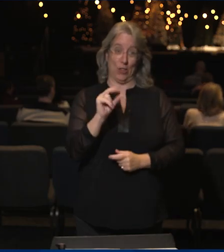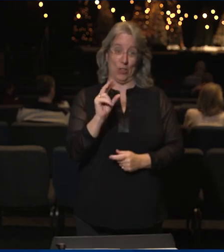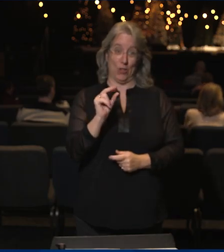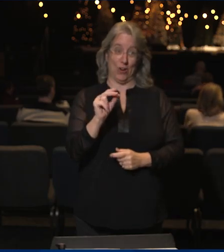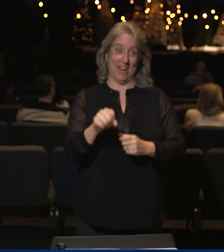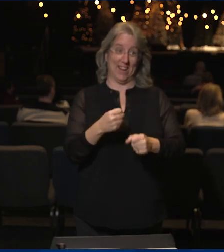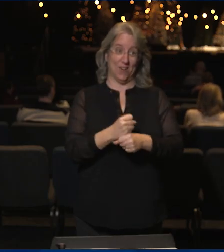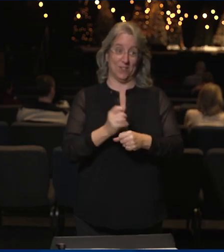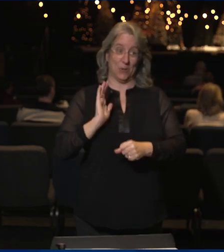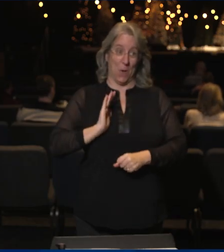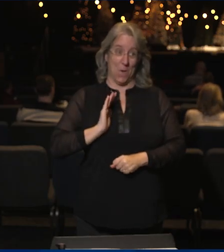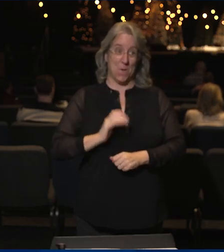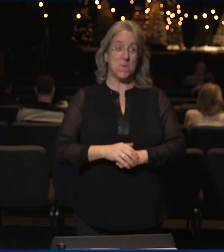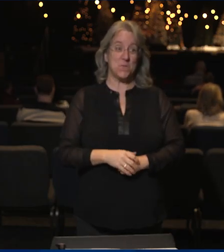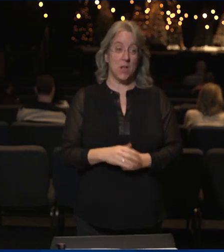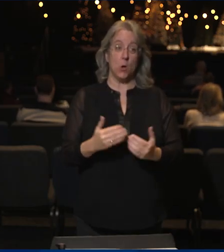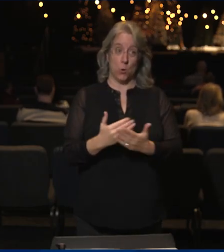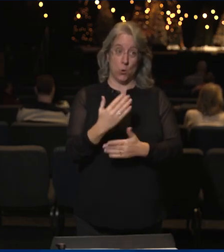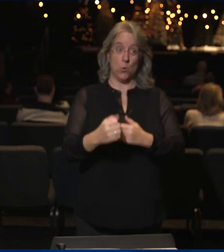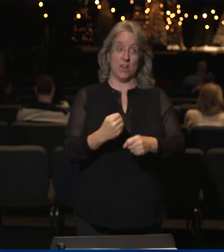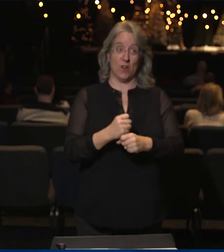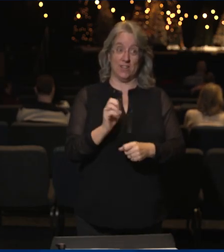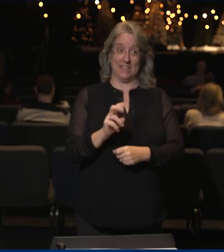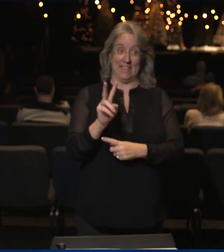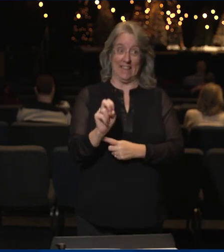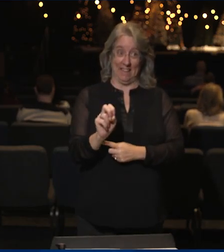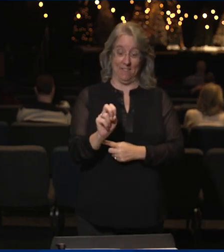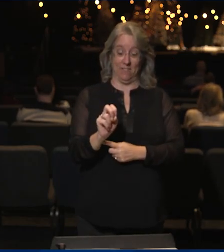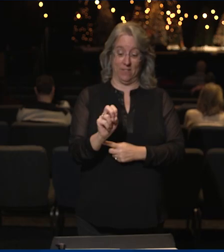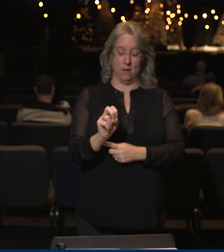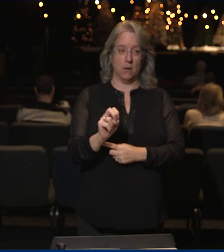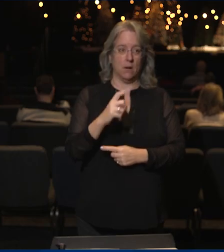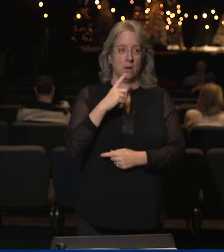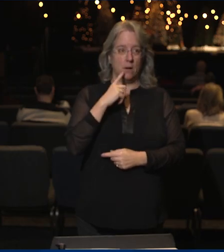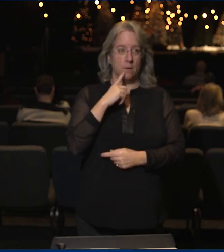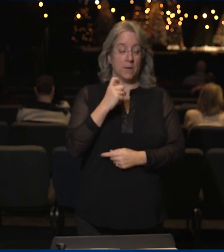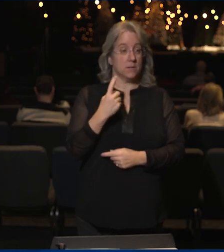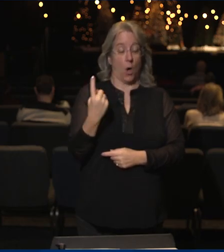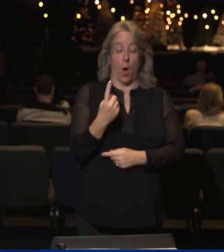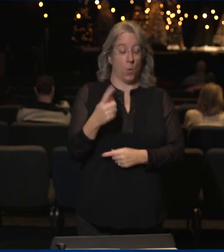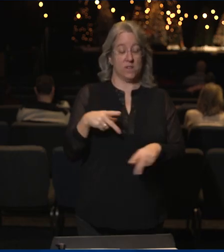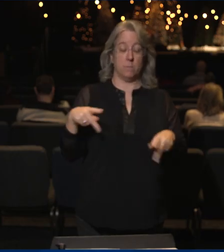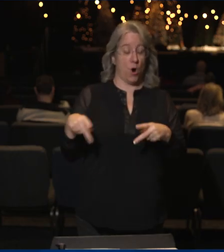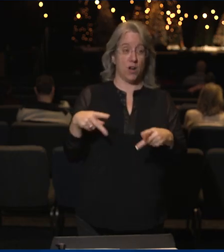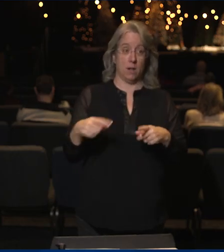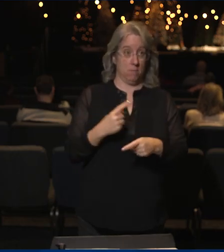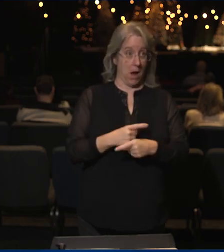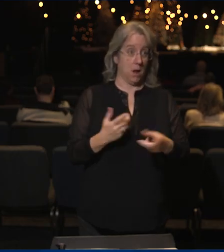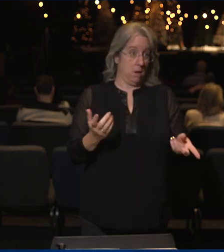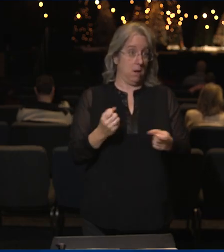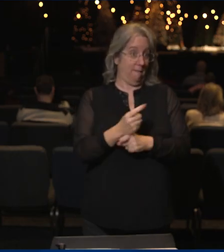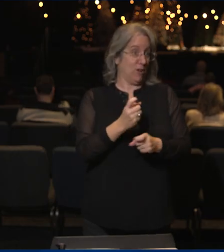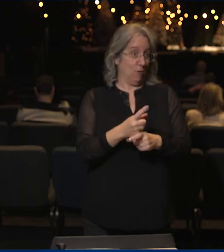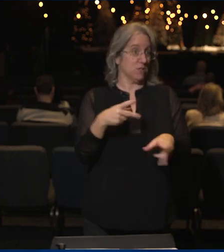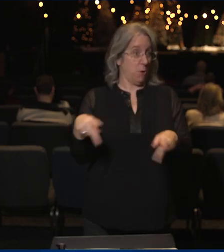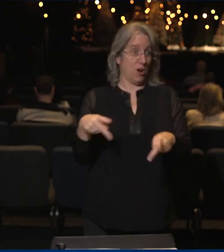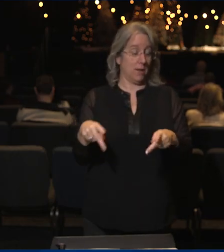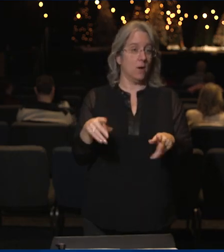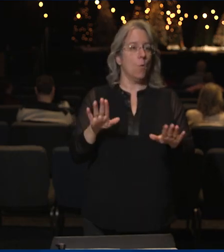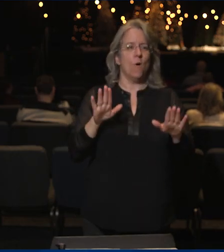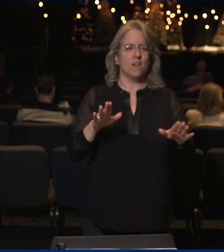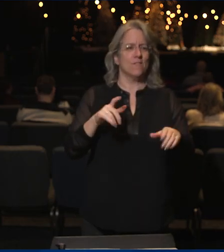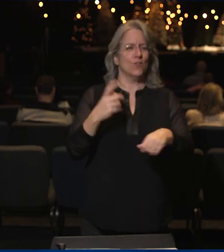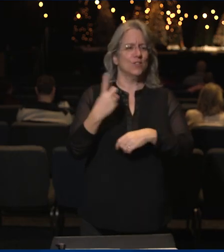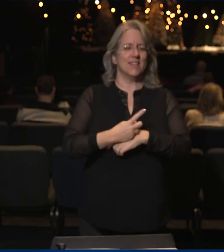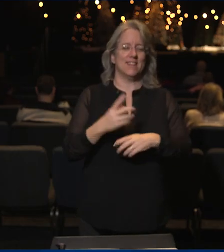30 years ago on New Year's Eve because there's always a party, and it's a great day to celebrate,